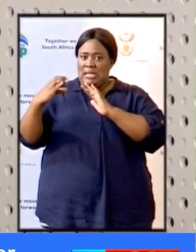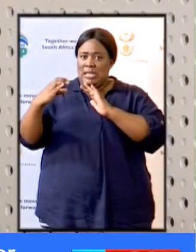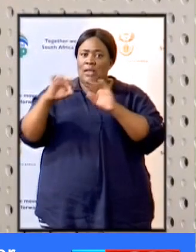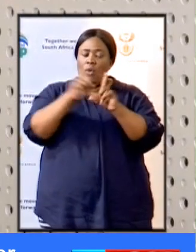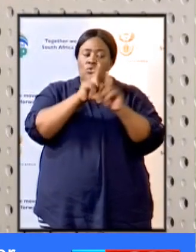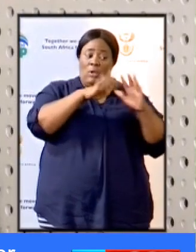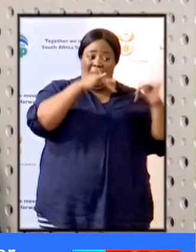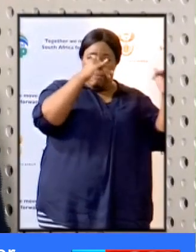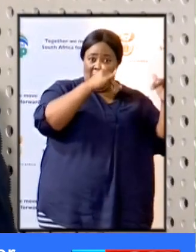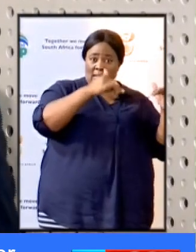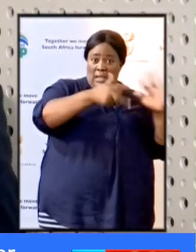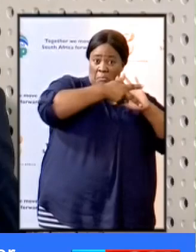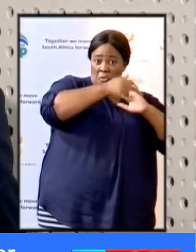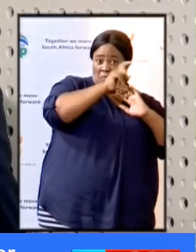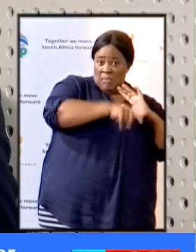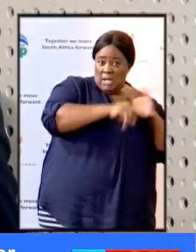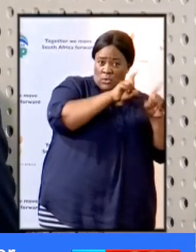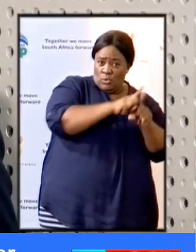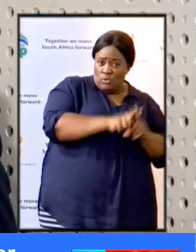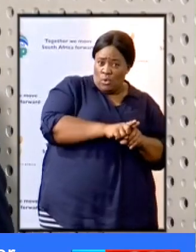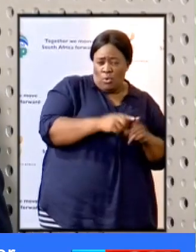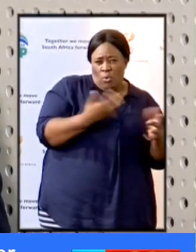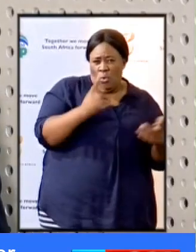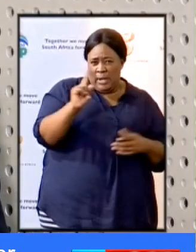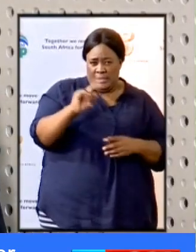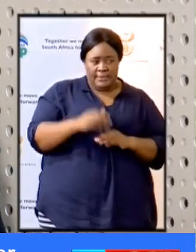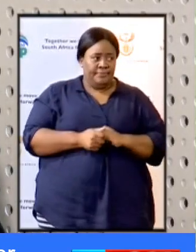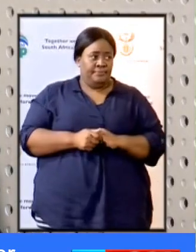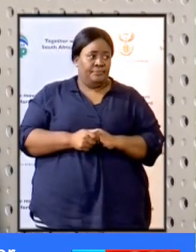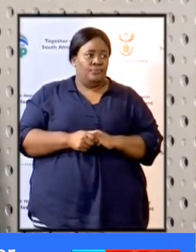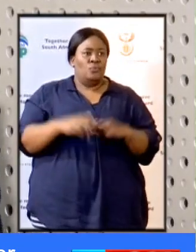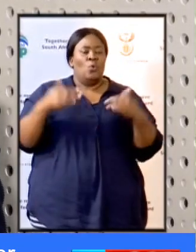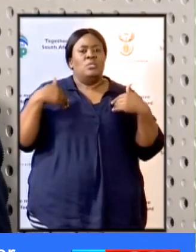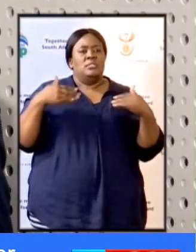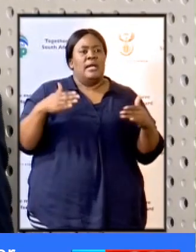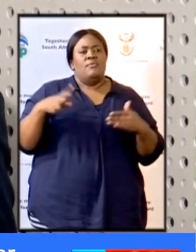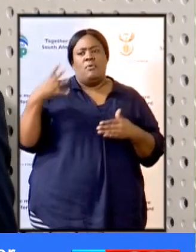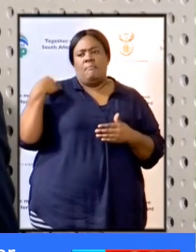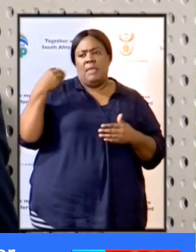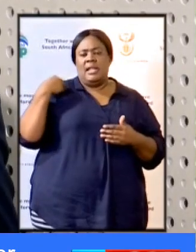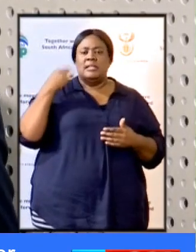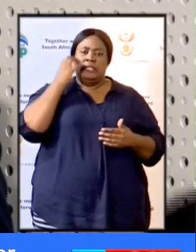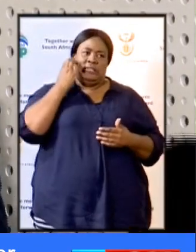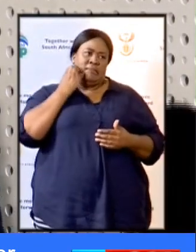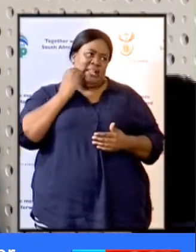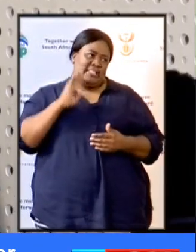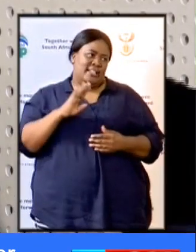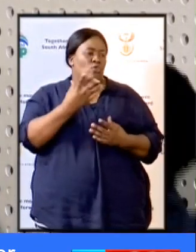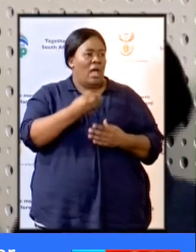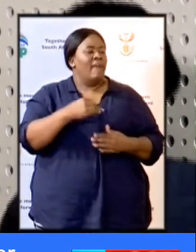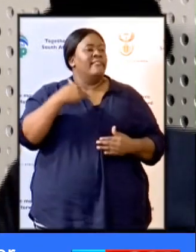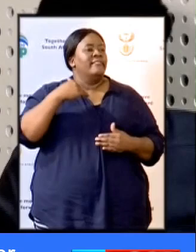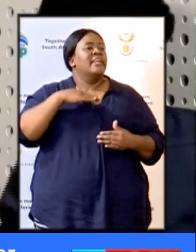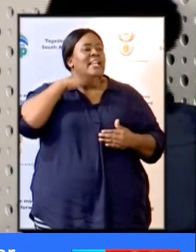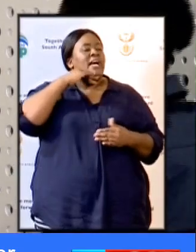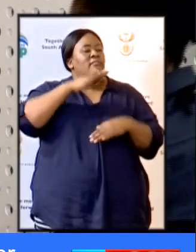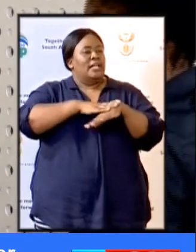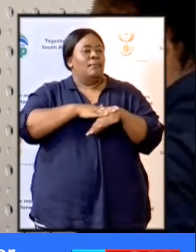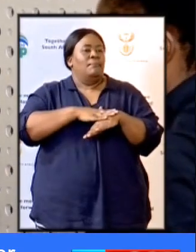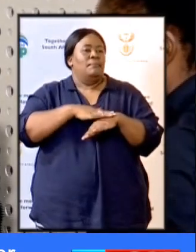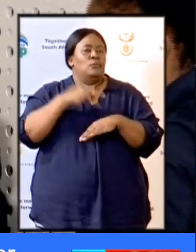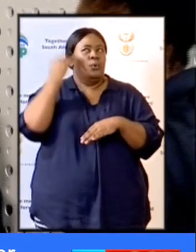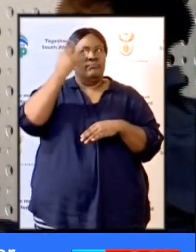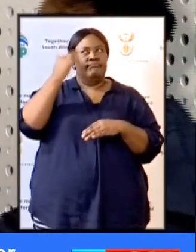We will start with Minister Nzimande. You have had enough time to ponder over those